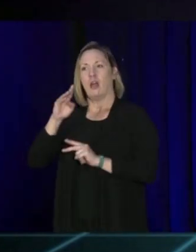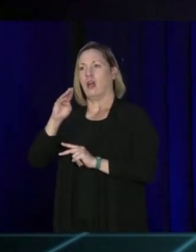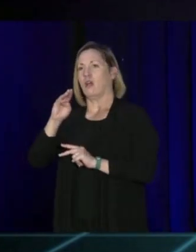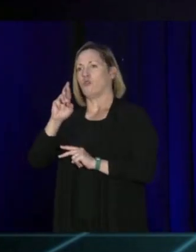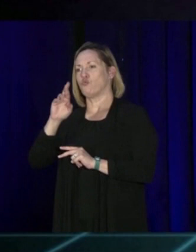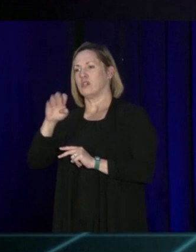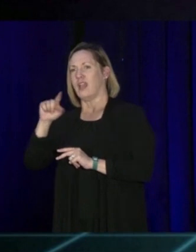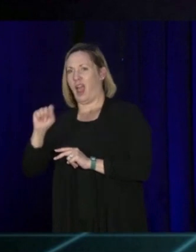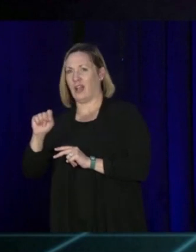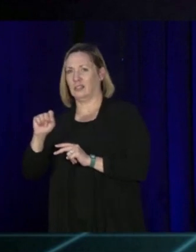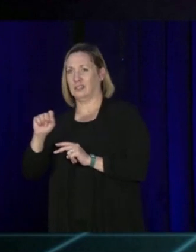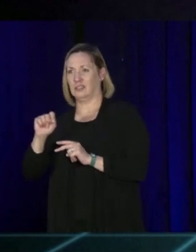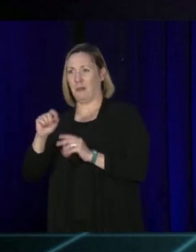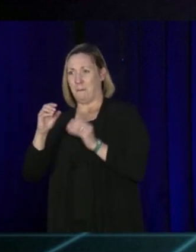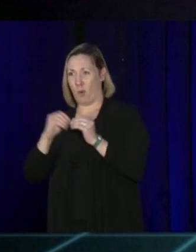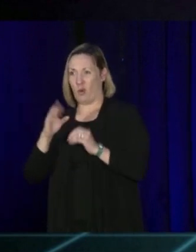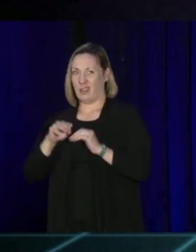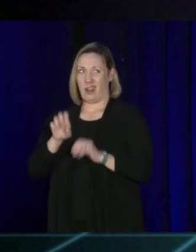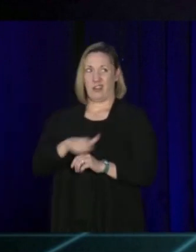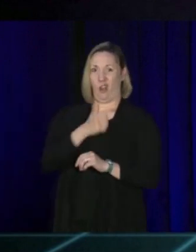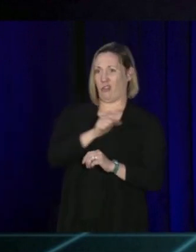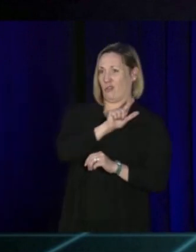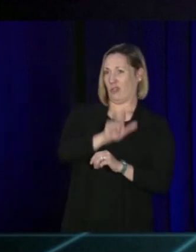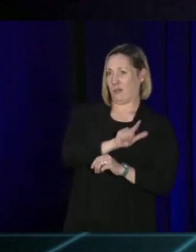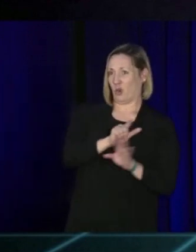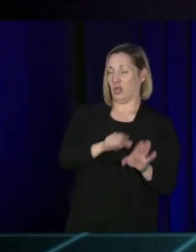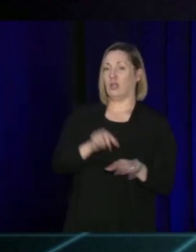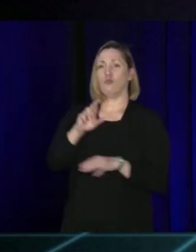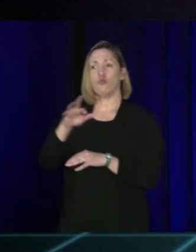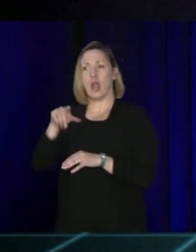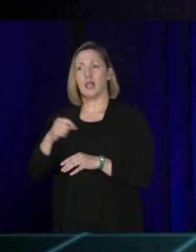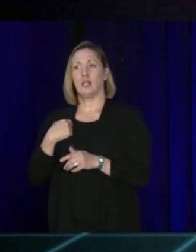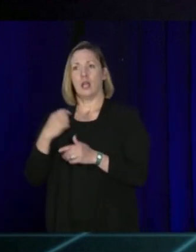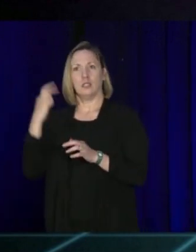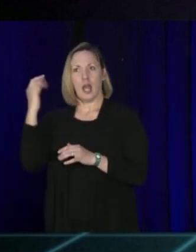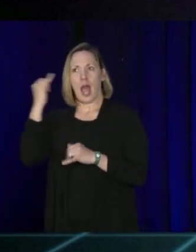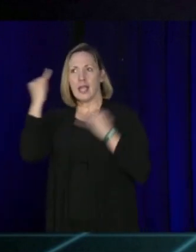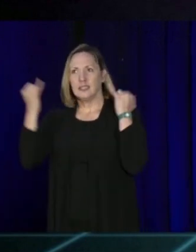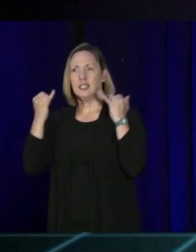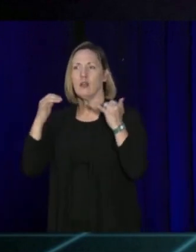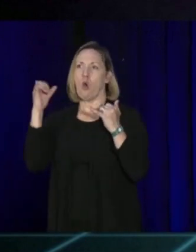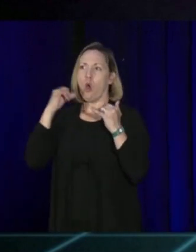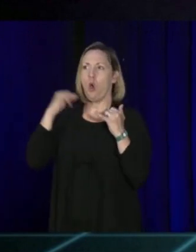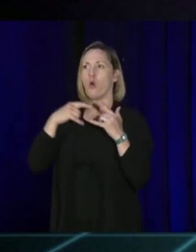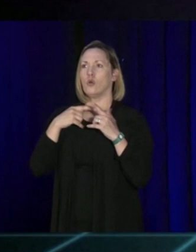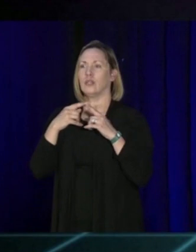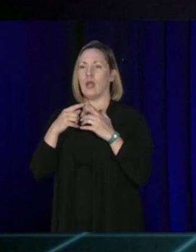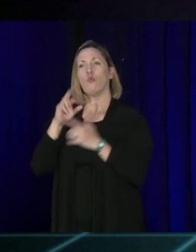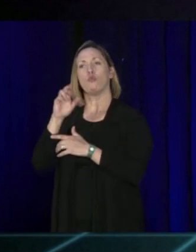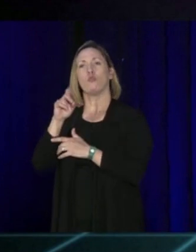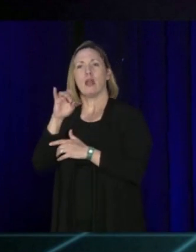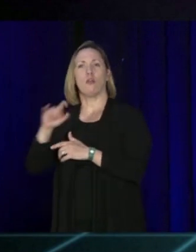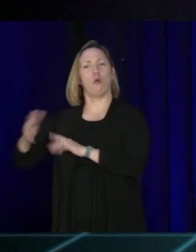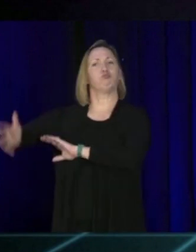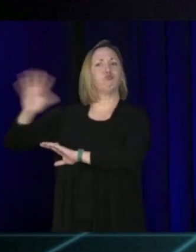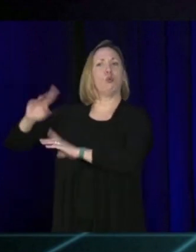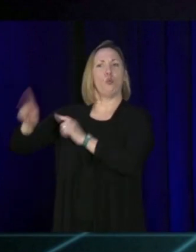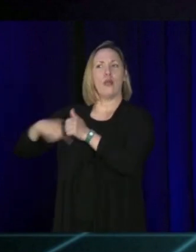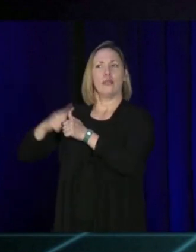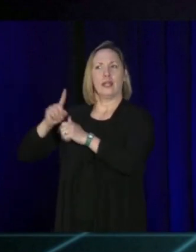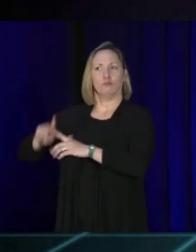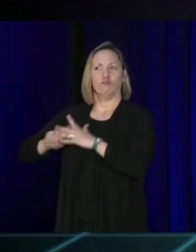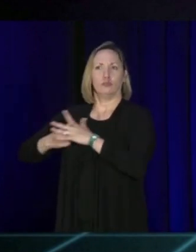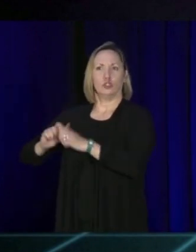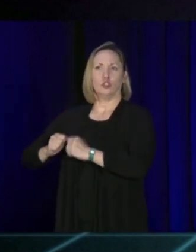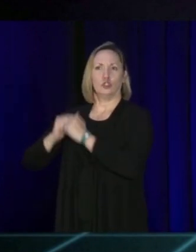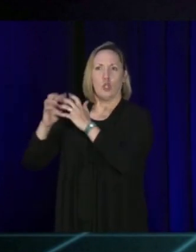other JS library. React is packed with ideas that were radical at the time of its introduction. This created an air of controversy that